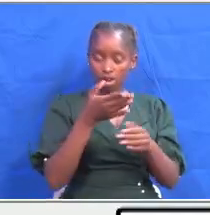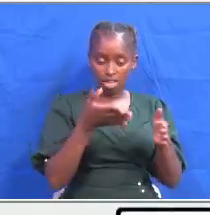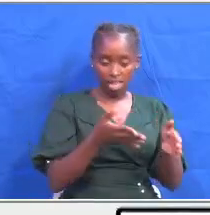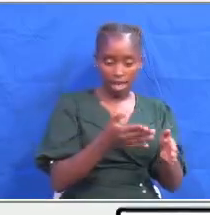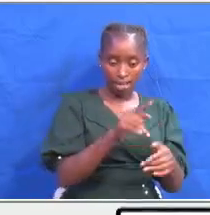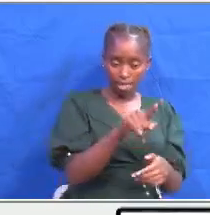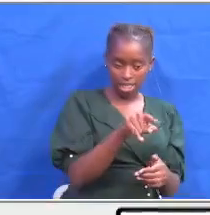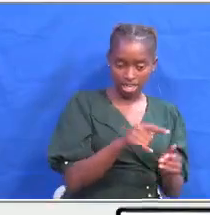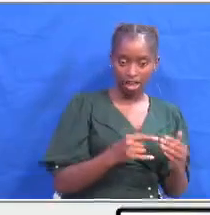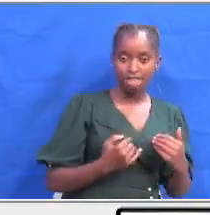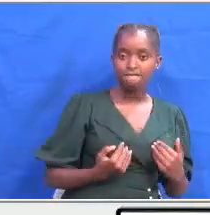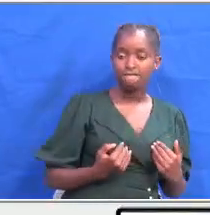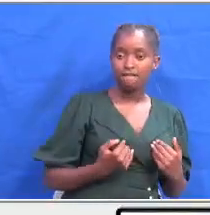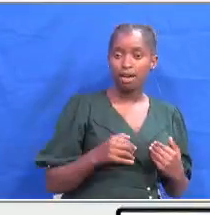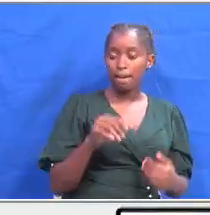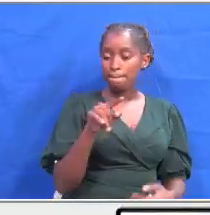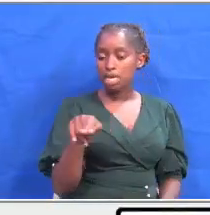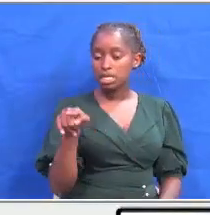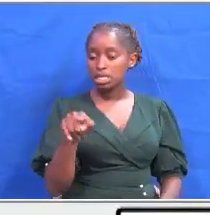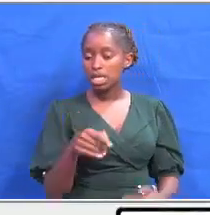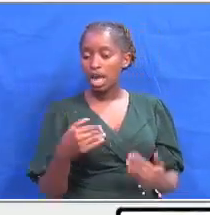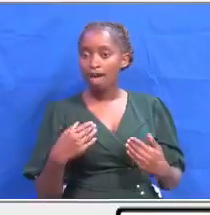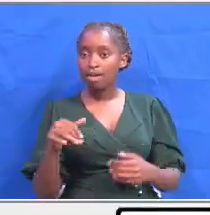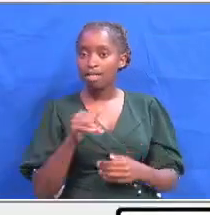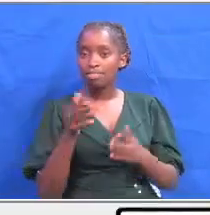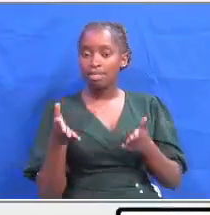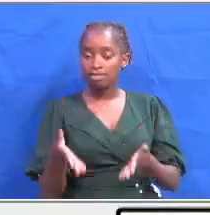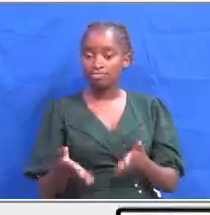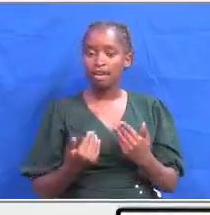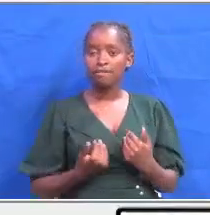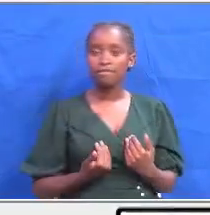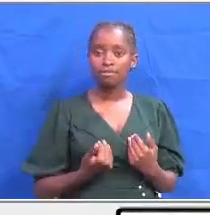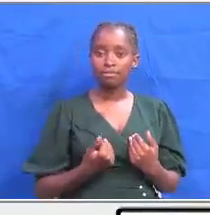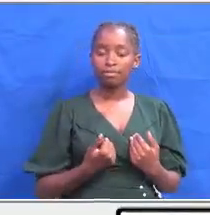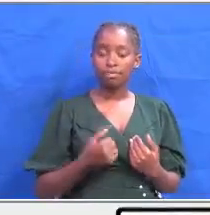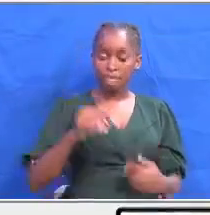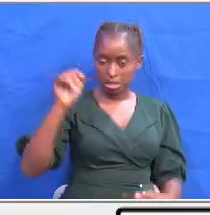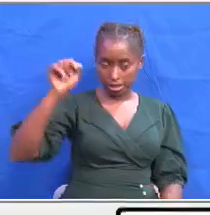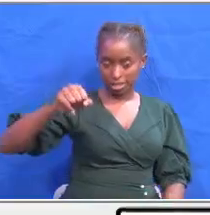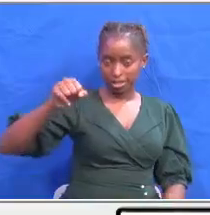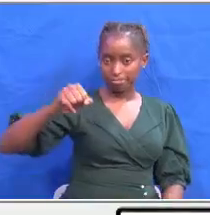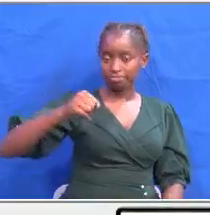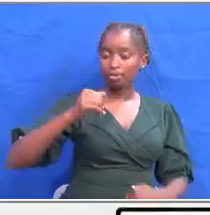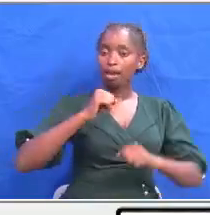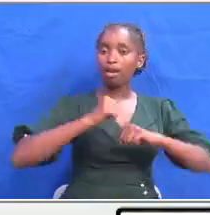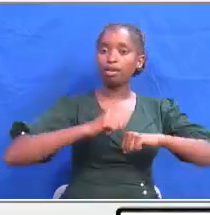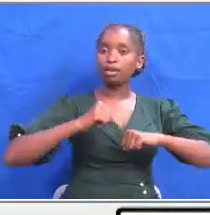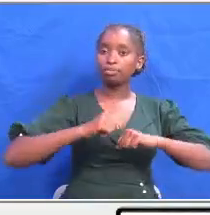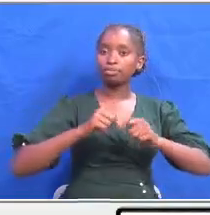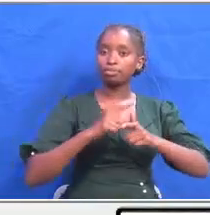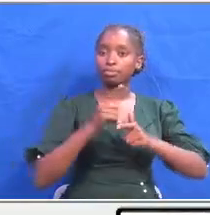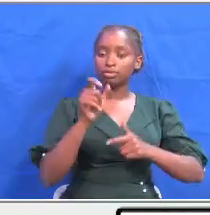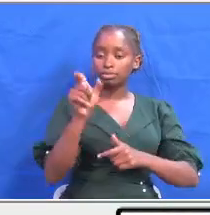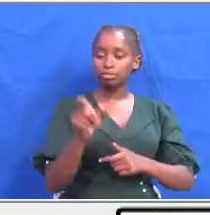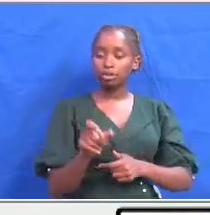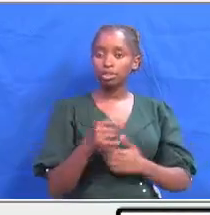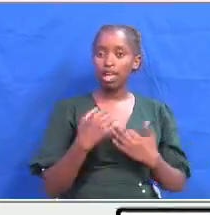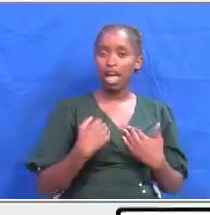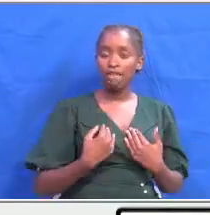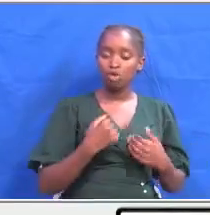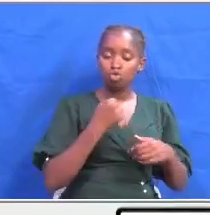yes. And Father, I need you this week. Mm. I did wrong here, yes. And everyone does wrong, and we